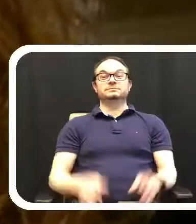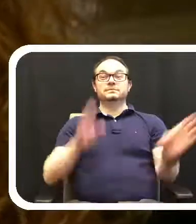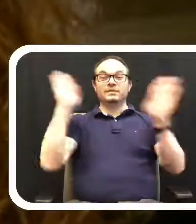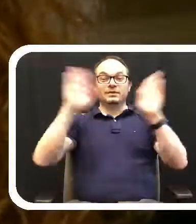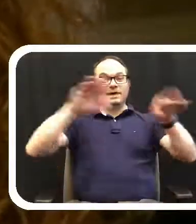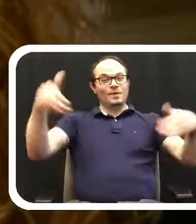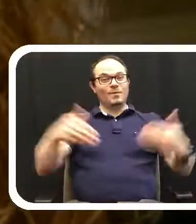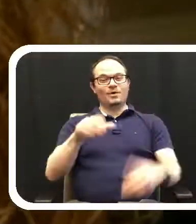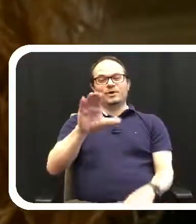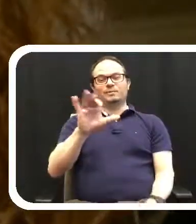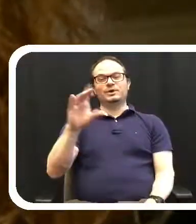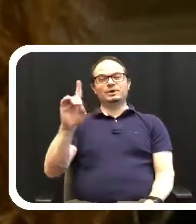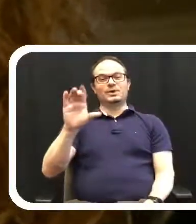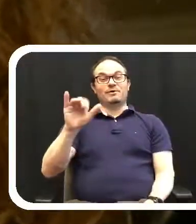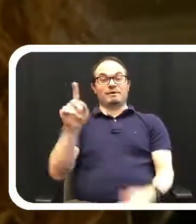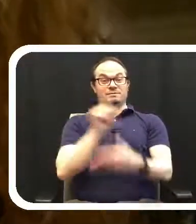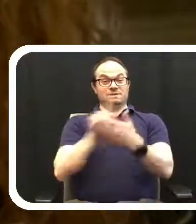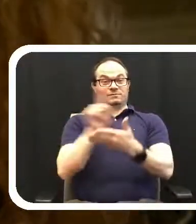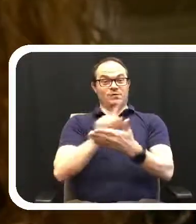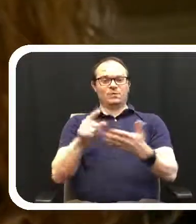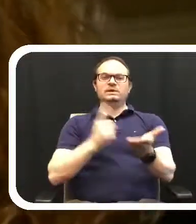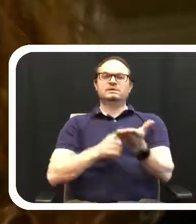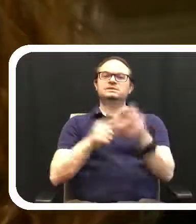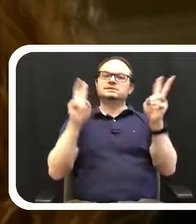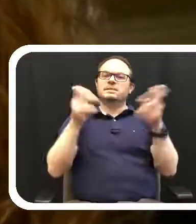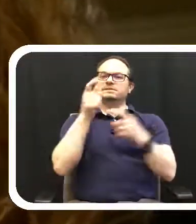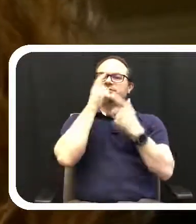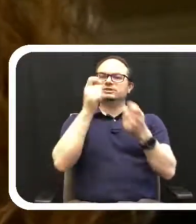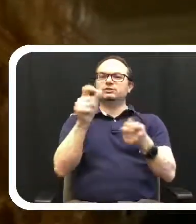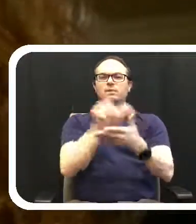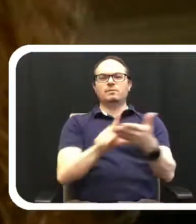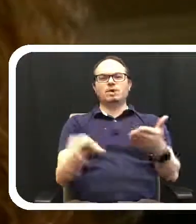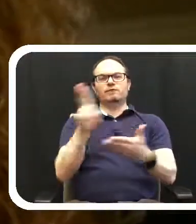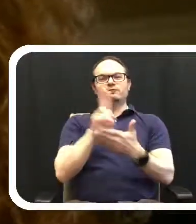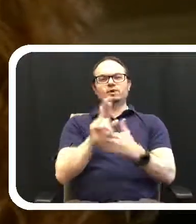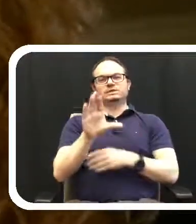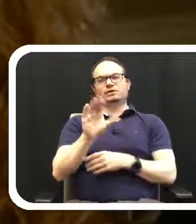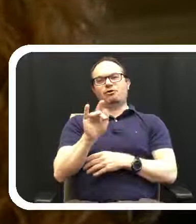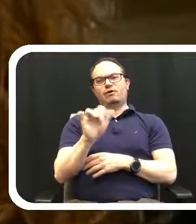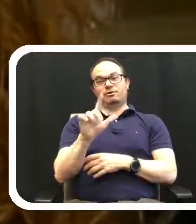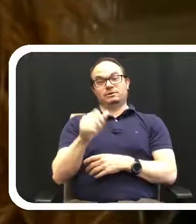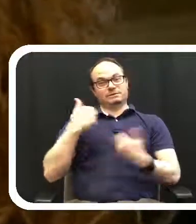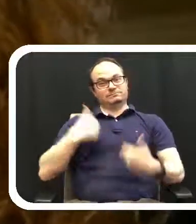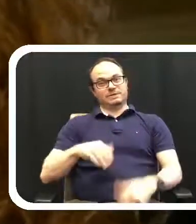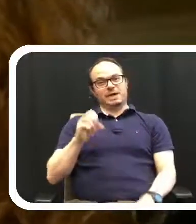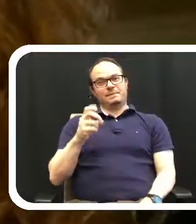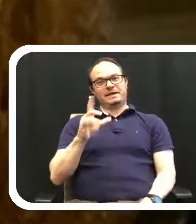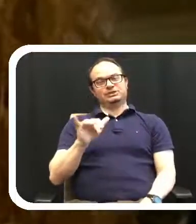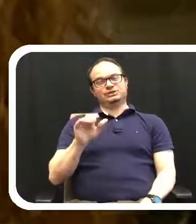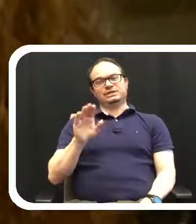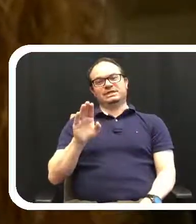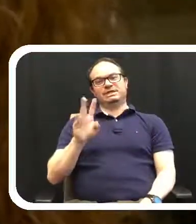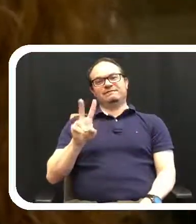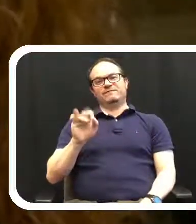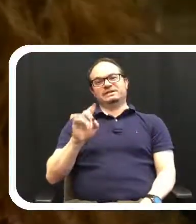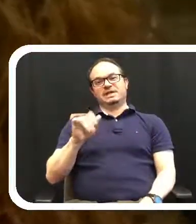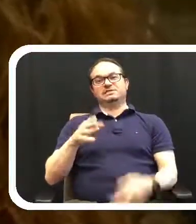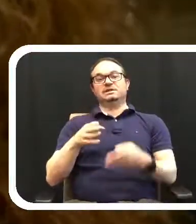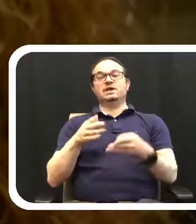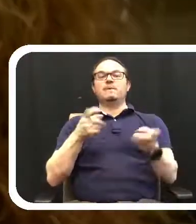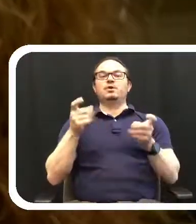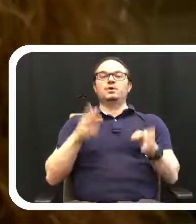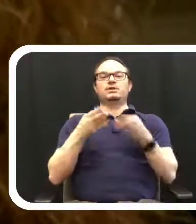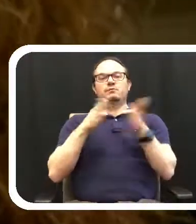Hi, and welcome to Cardcast, where each week we discuss topics of interest with Lamar University Cardinals. I'm Shelley Vitanza, the Director of Public Affairs at